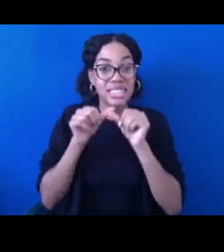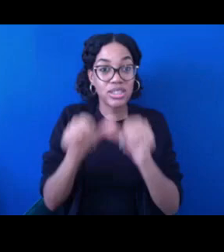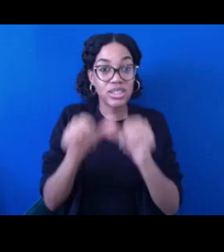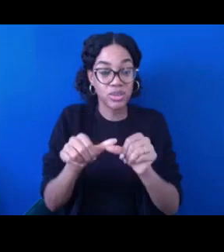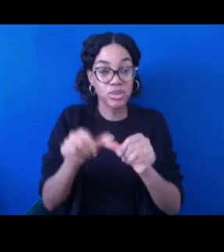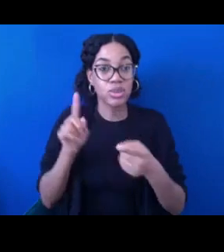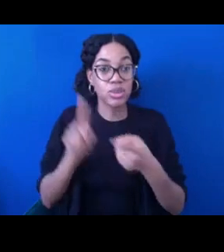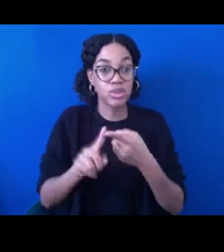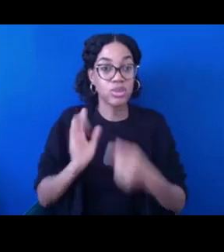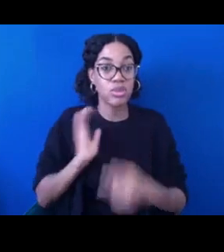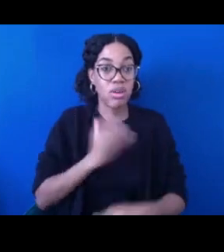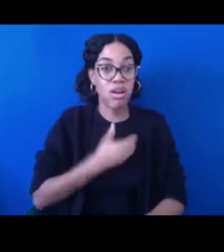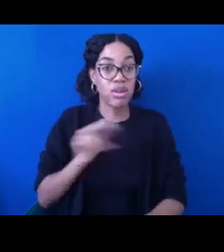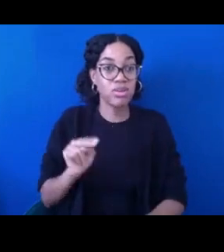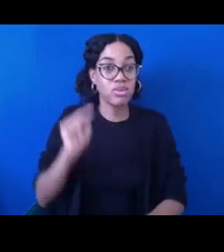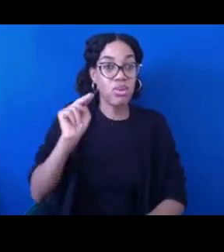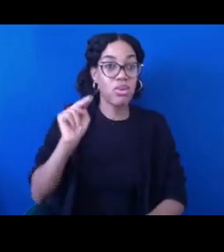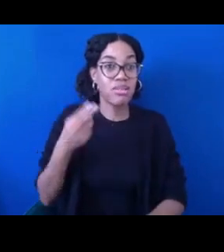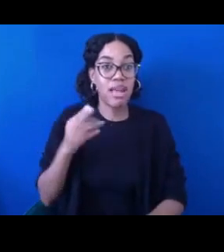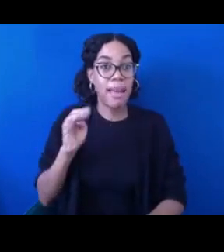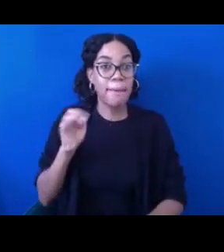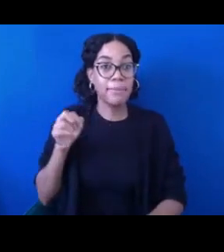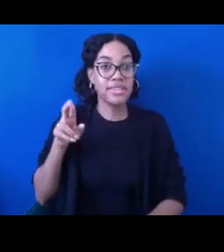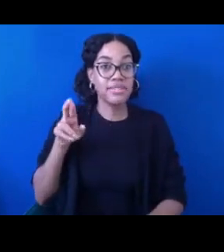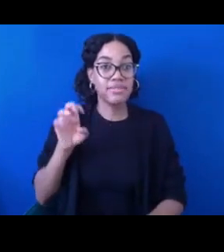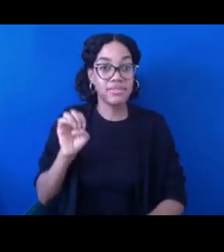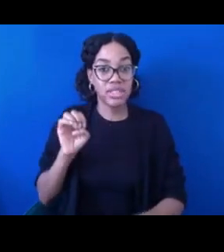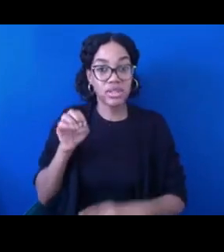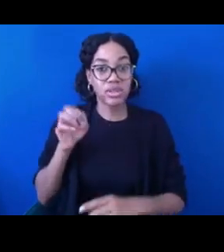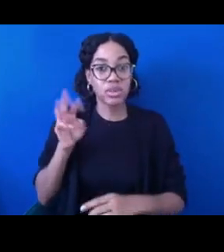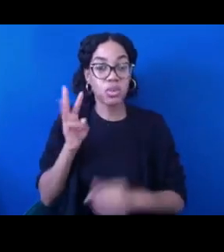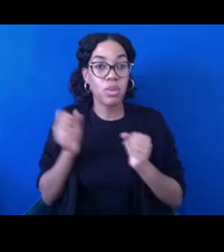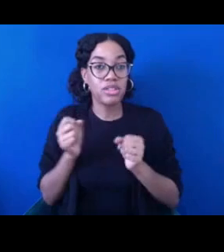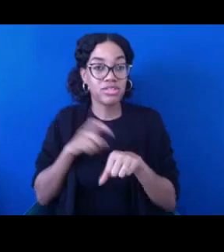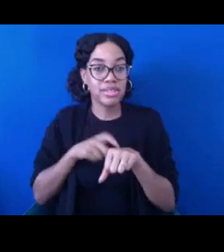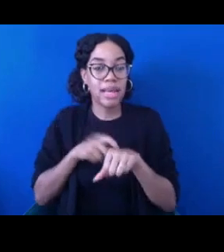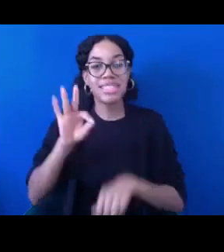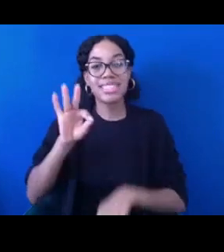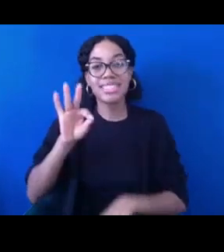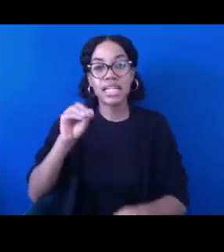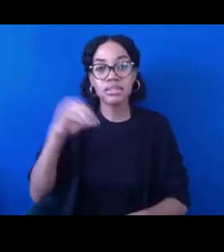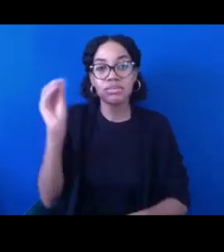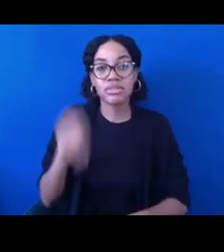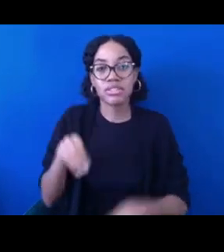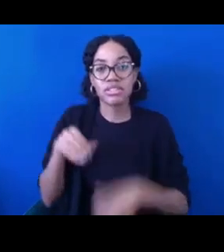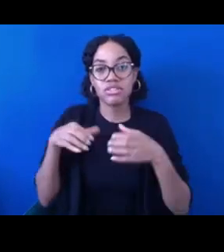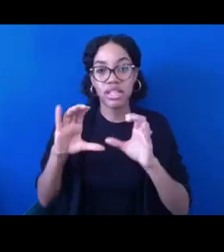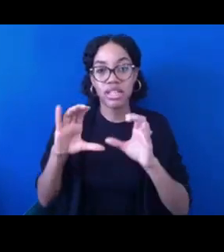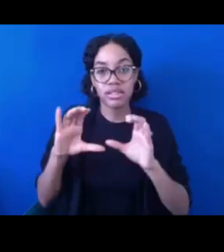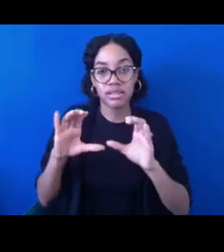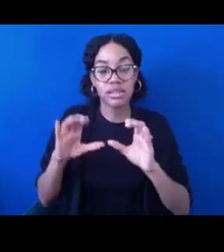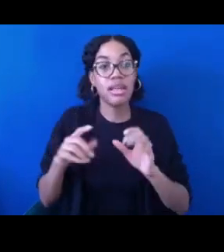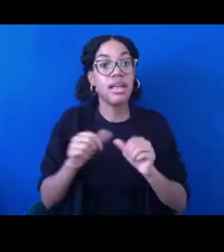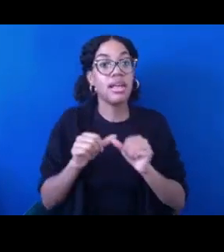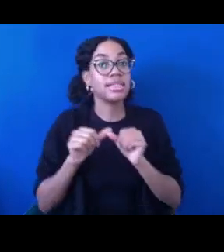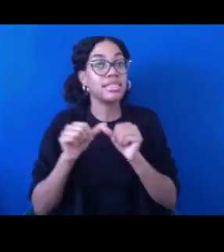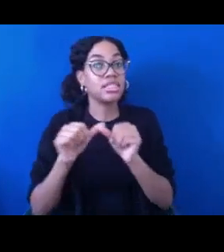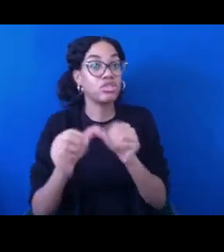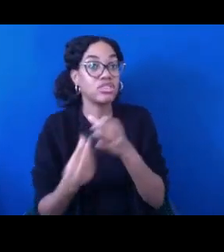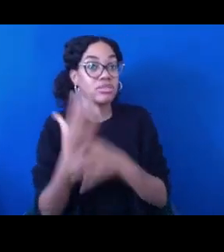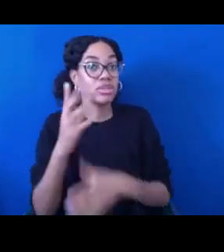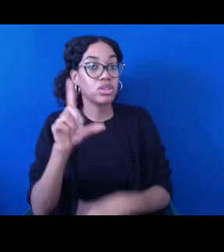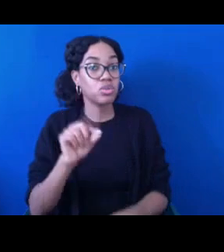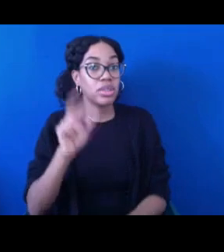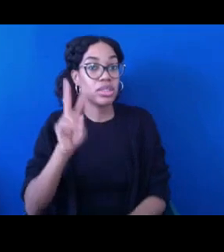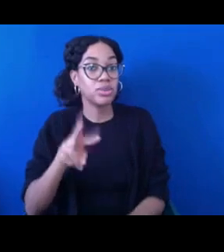winter 2021-2022 at a 90% chance. Moving forward into spring 22, it's still looking like we'll have a